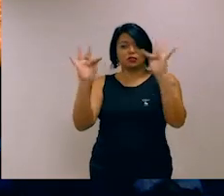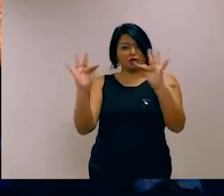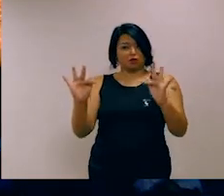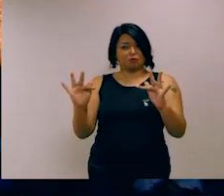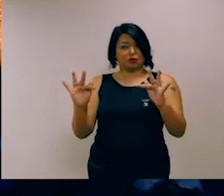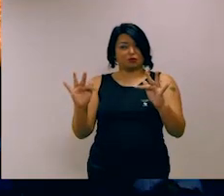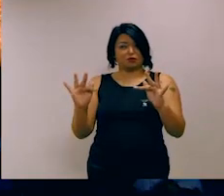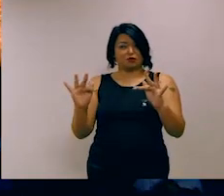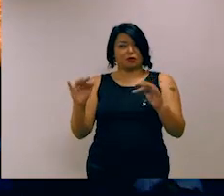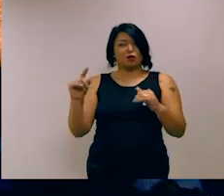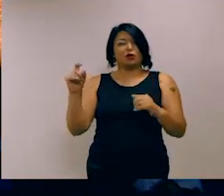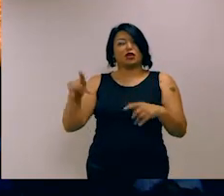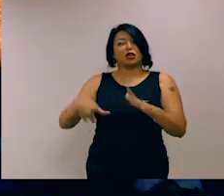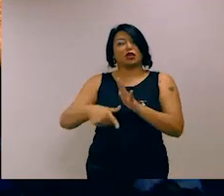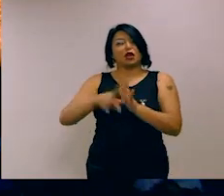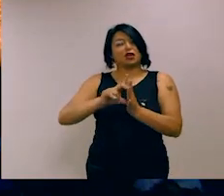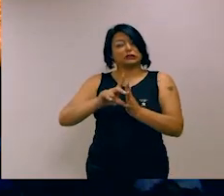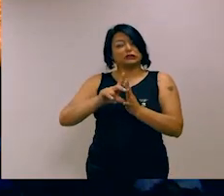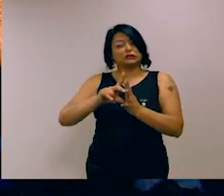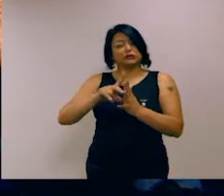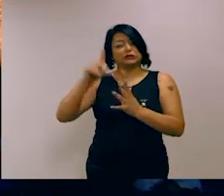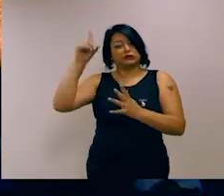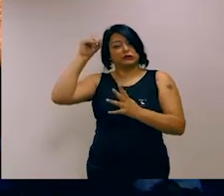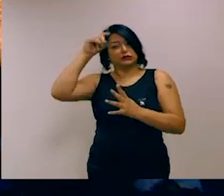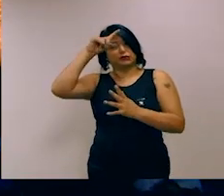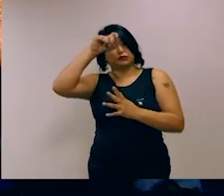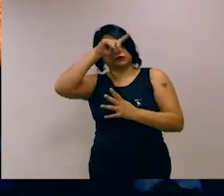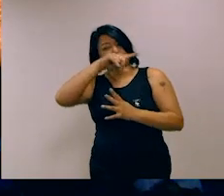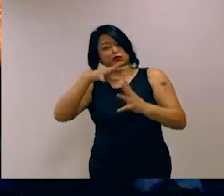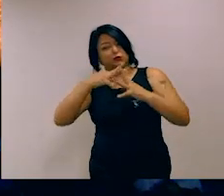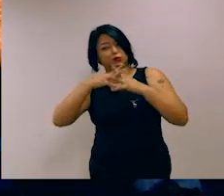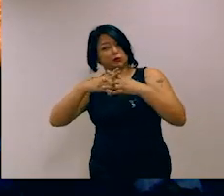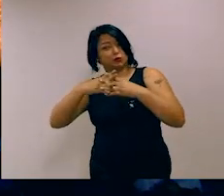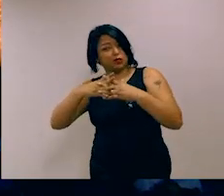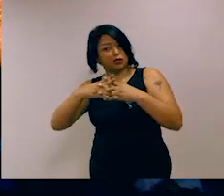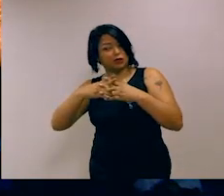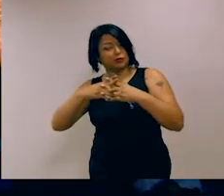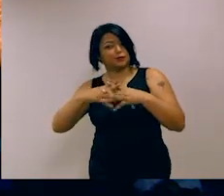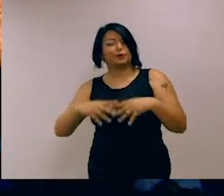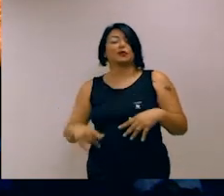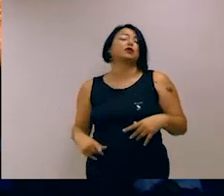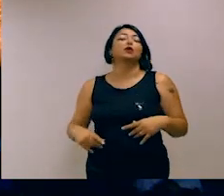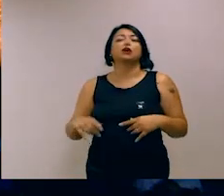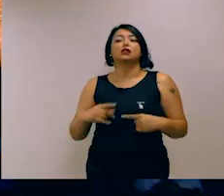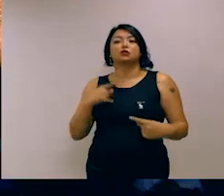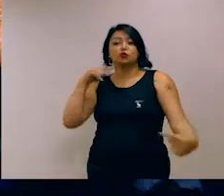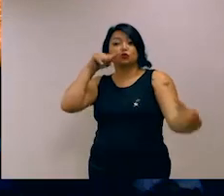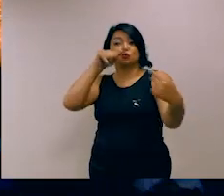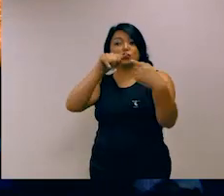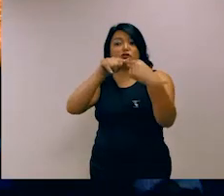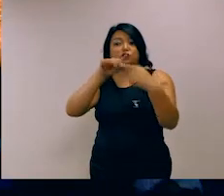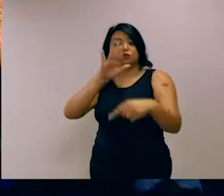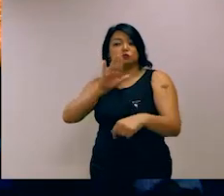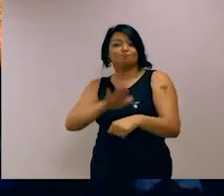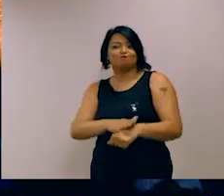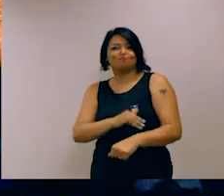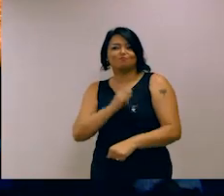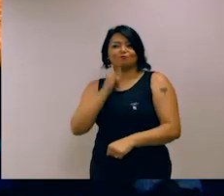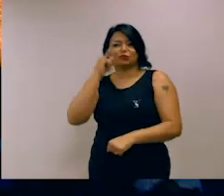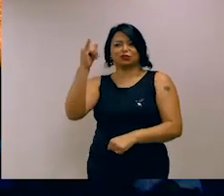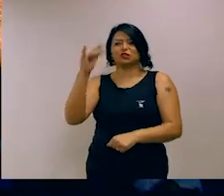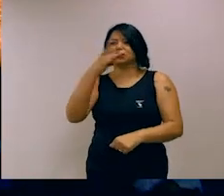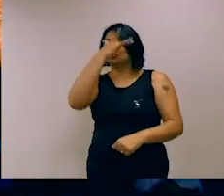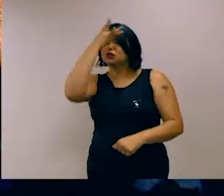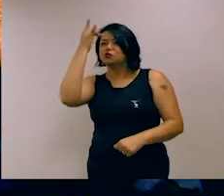make simple what was absolutely complicated. And I believe that this is one of the essential challenges that